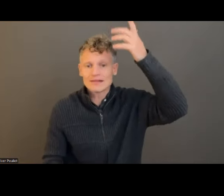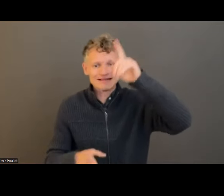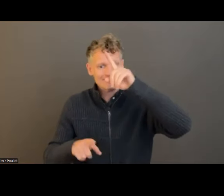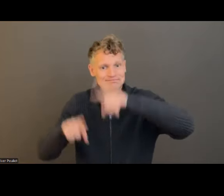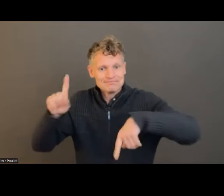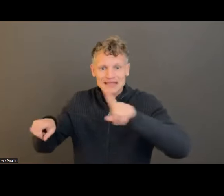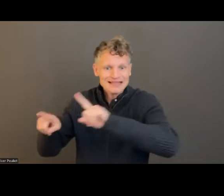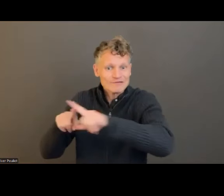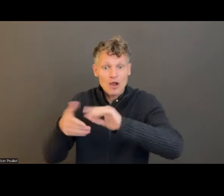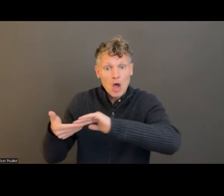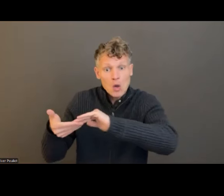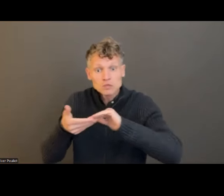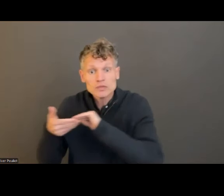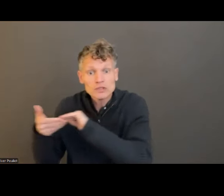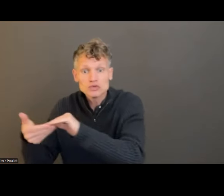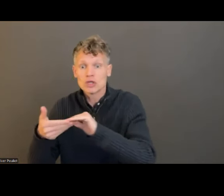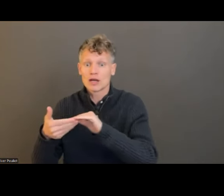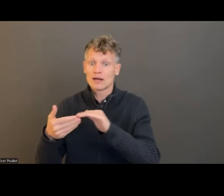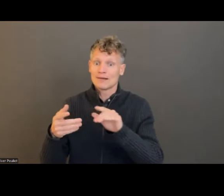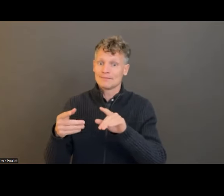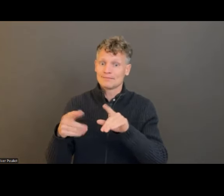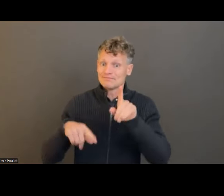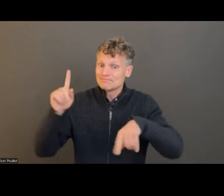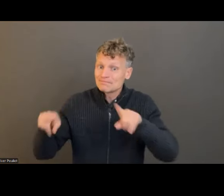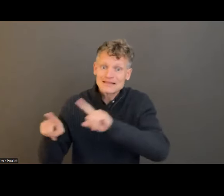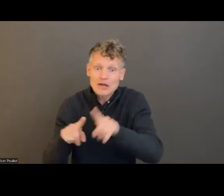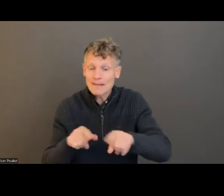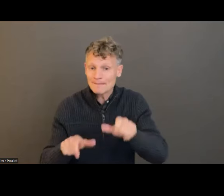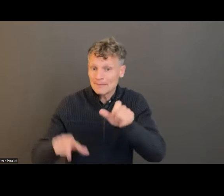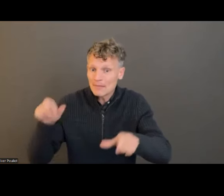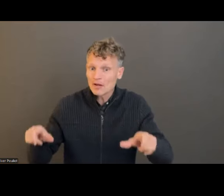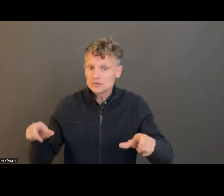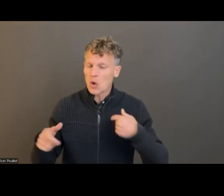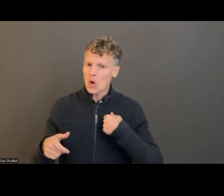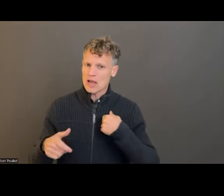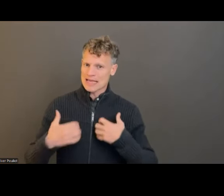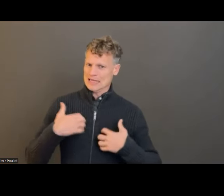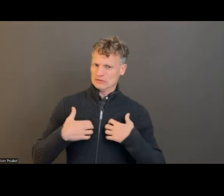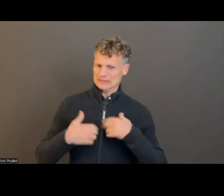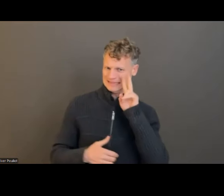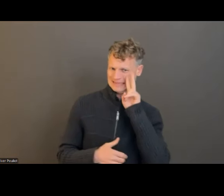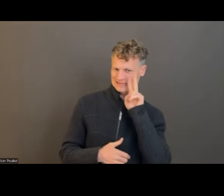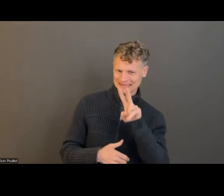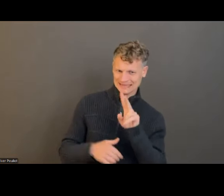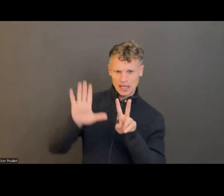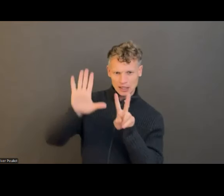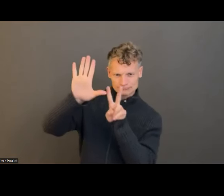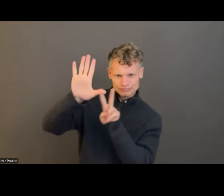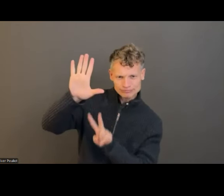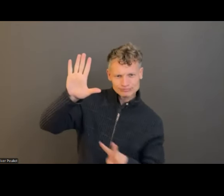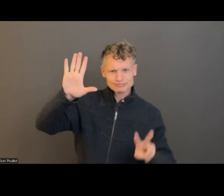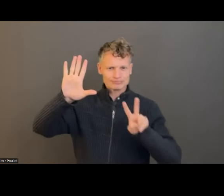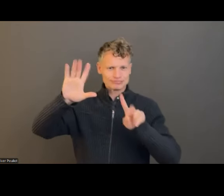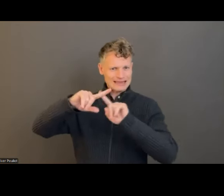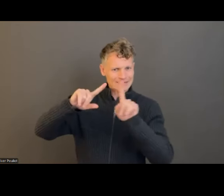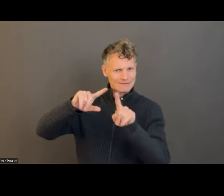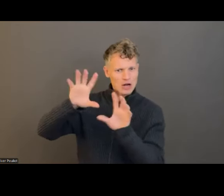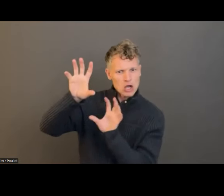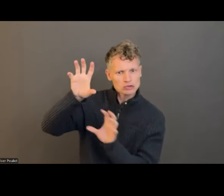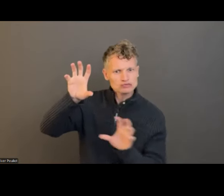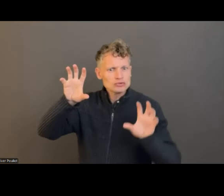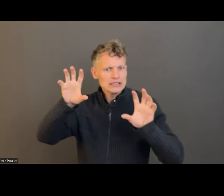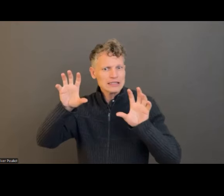very interesting to see how the different countries have these approaches under the Elimination Initiative. And I think that if